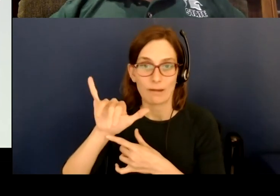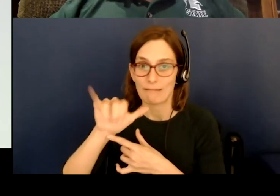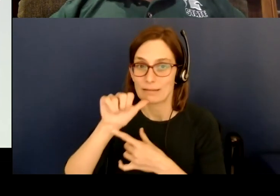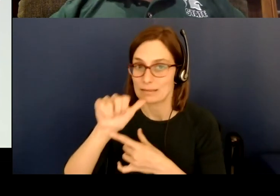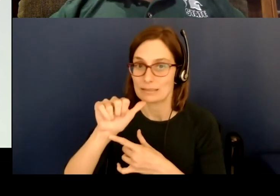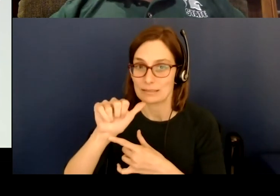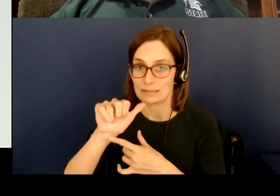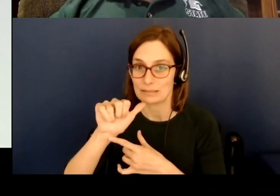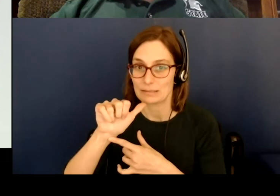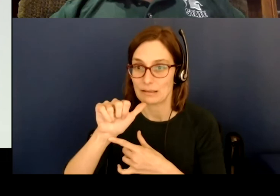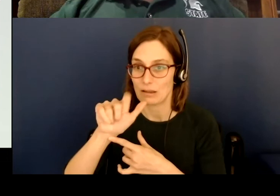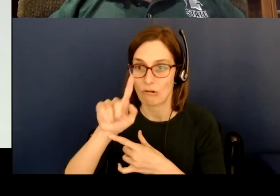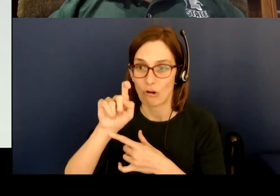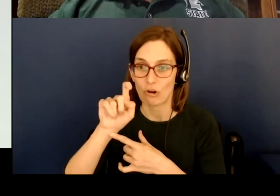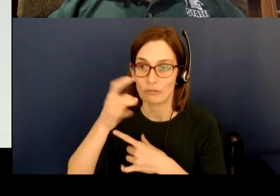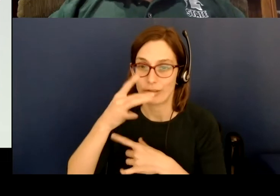light years or 1,000 light years, but